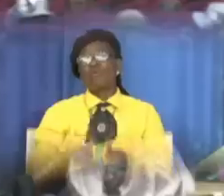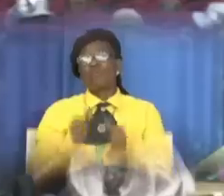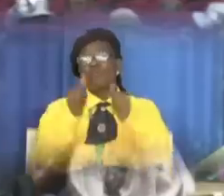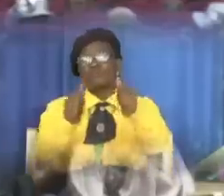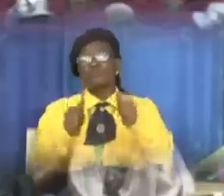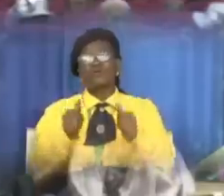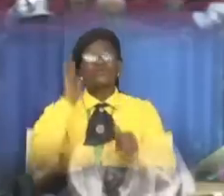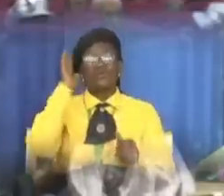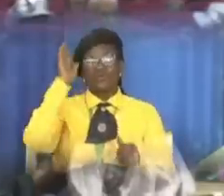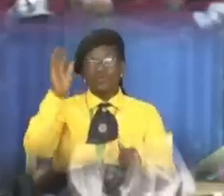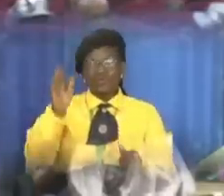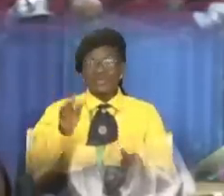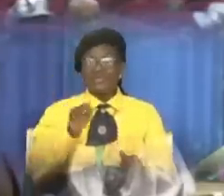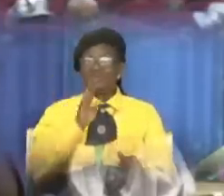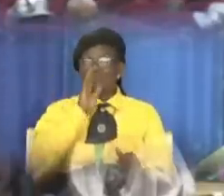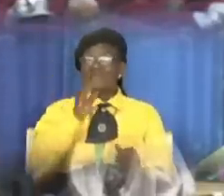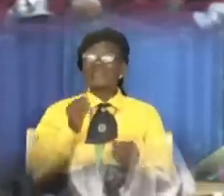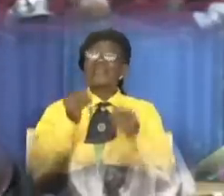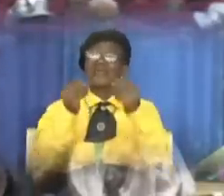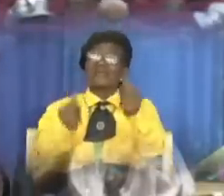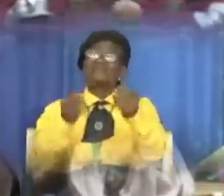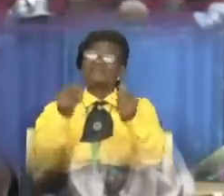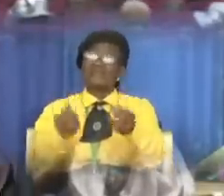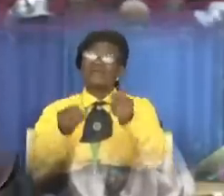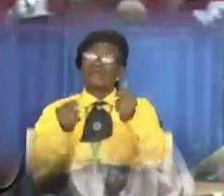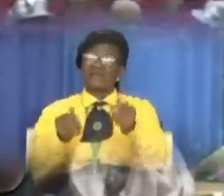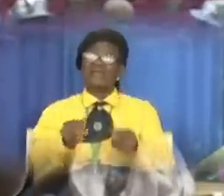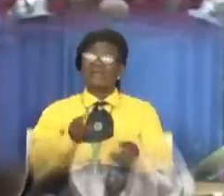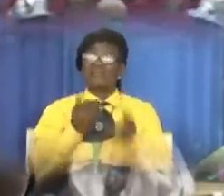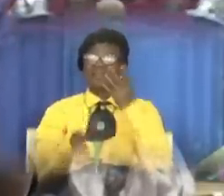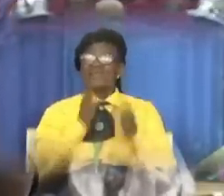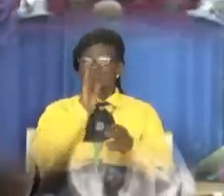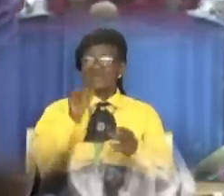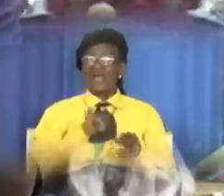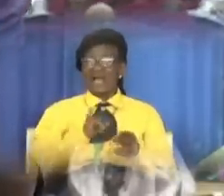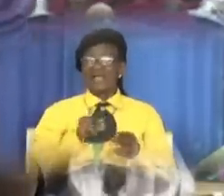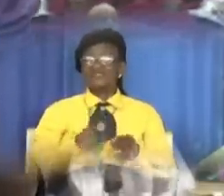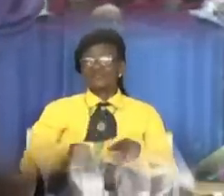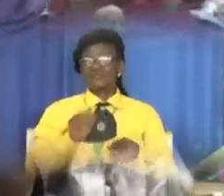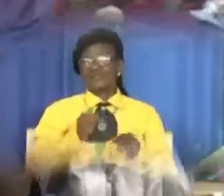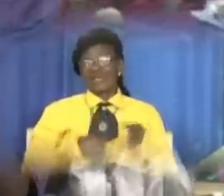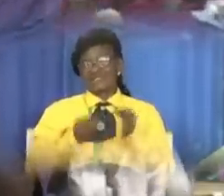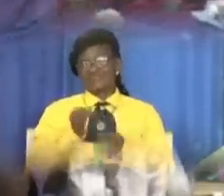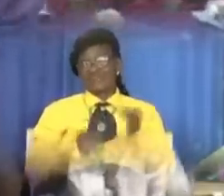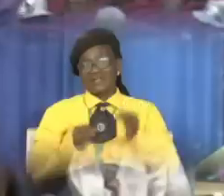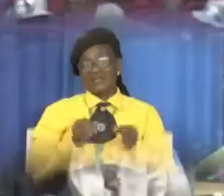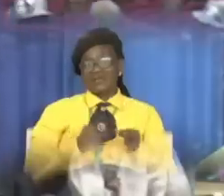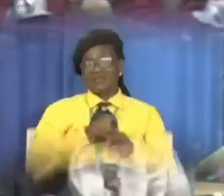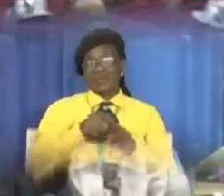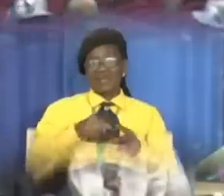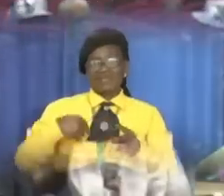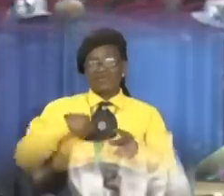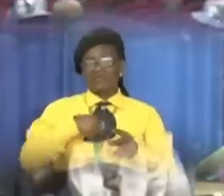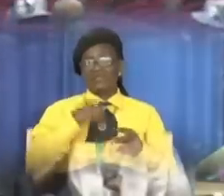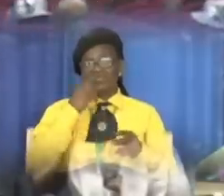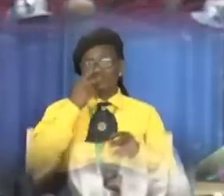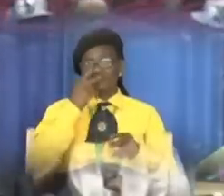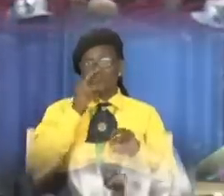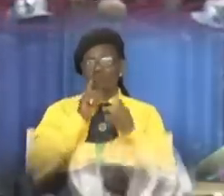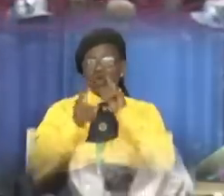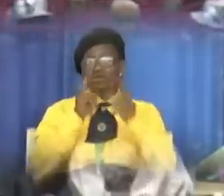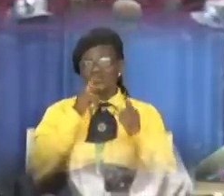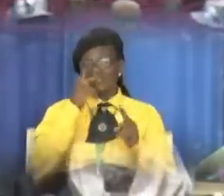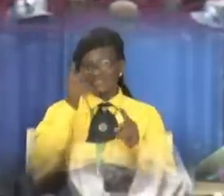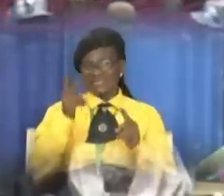Maybe I need to explain briefly, when we talk about seeing the invisible, that does not necessarily mean